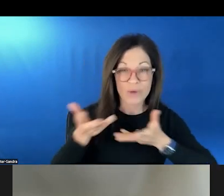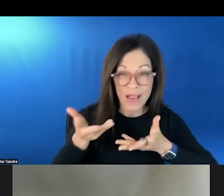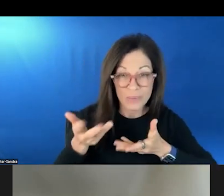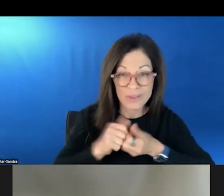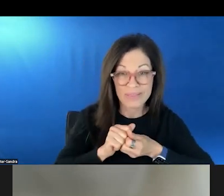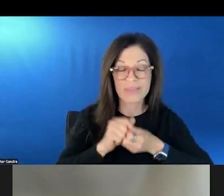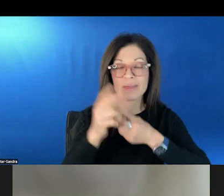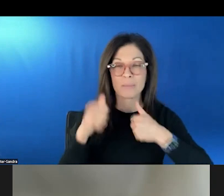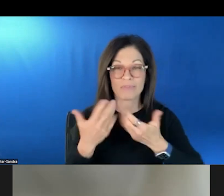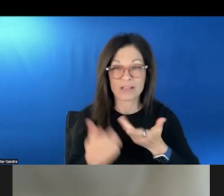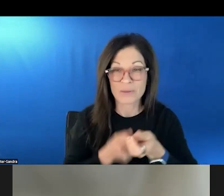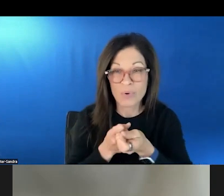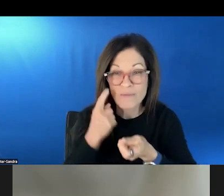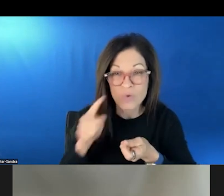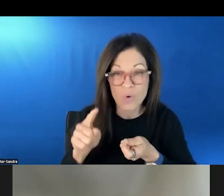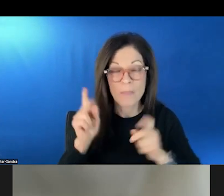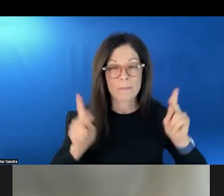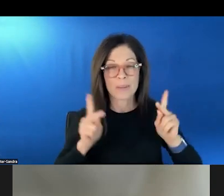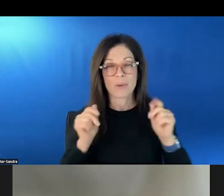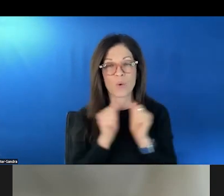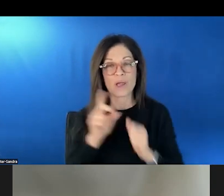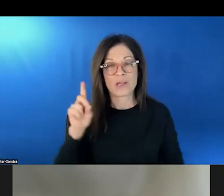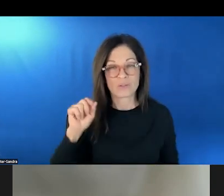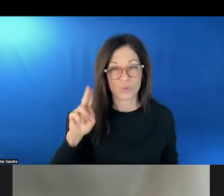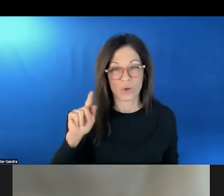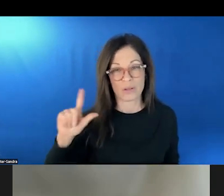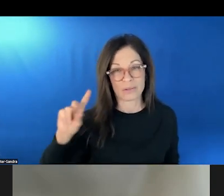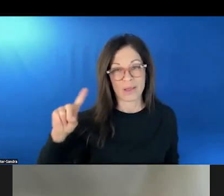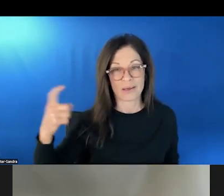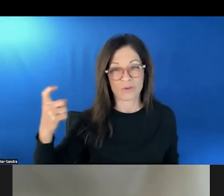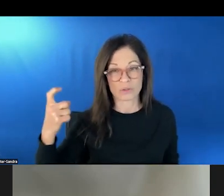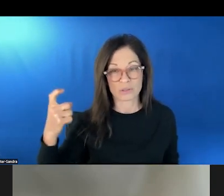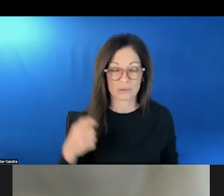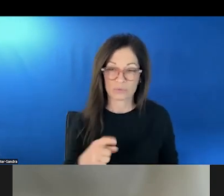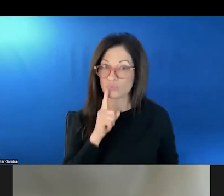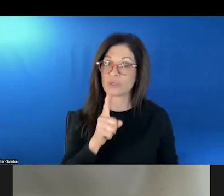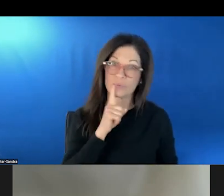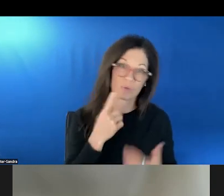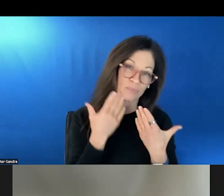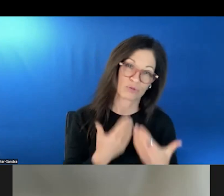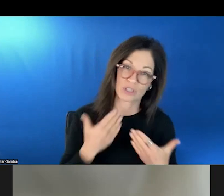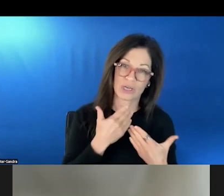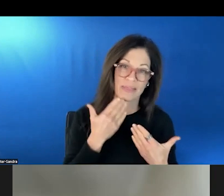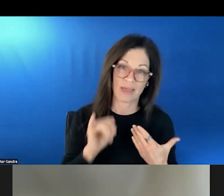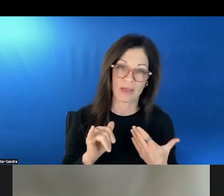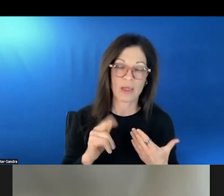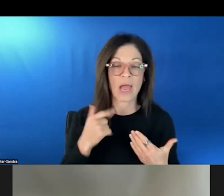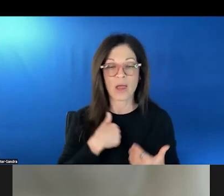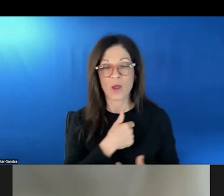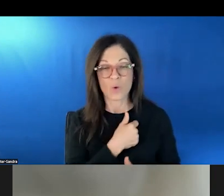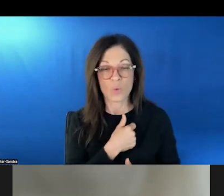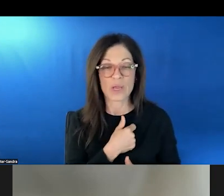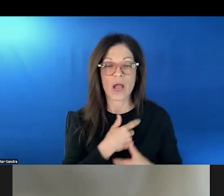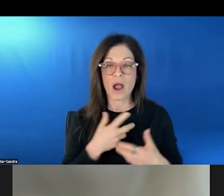to individuals with the dual diagnosis. We would very much appreciate it. And we're amassing